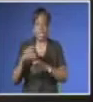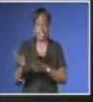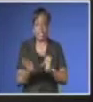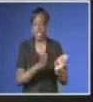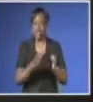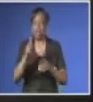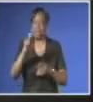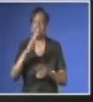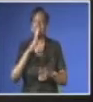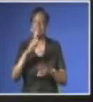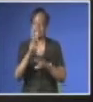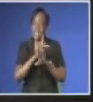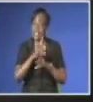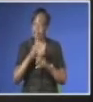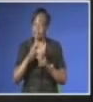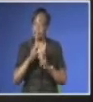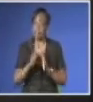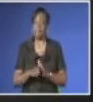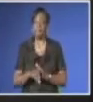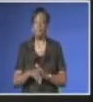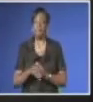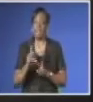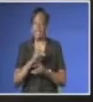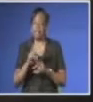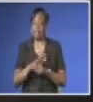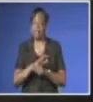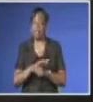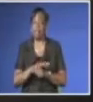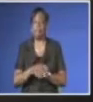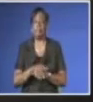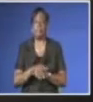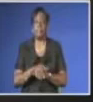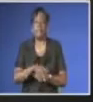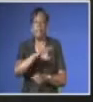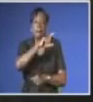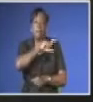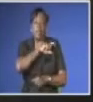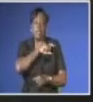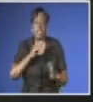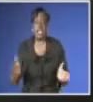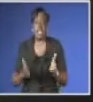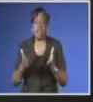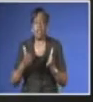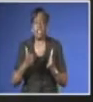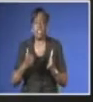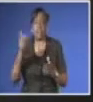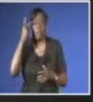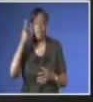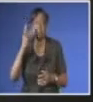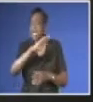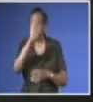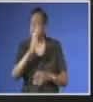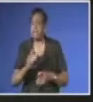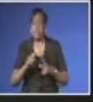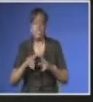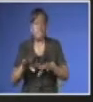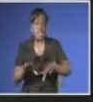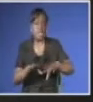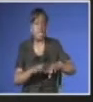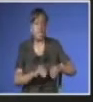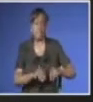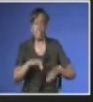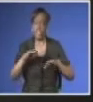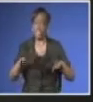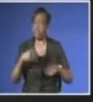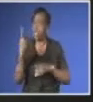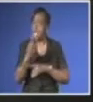Well, the Royal Bahamas Police Force is also advising beachgoers to be safe this summer. Police encourage parents to never leave children alone in or near water, including